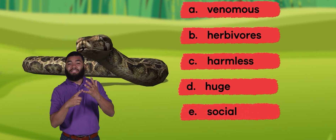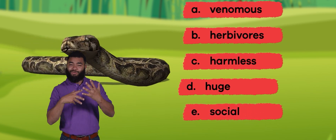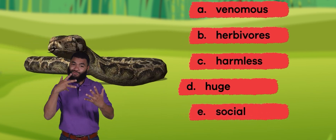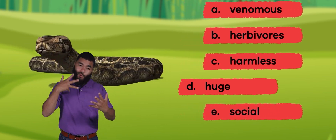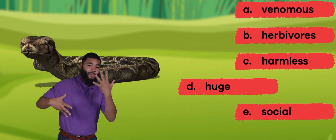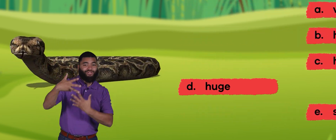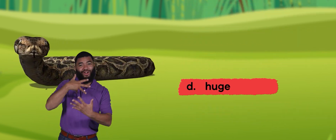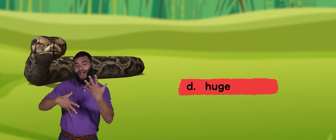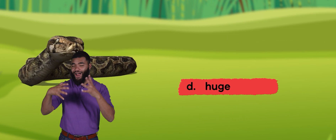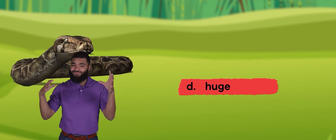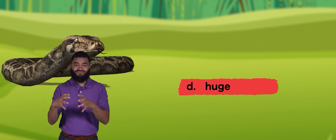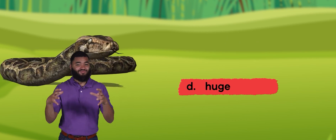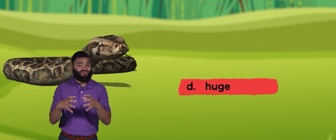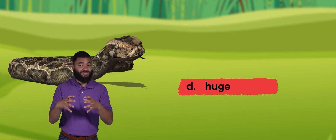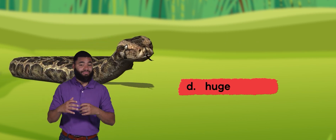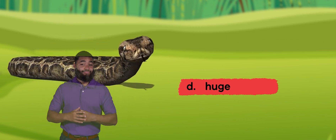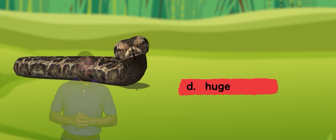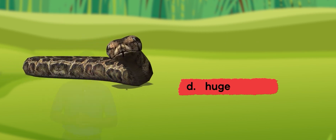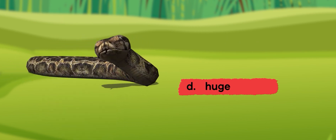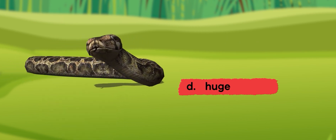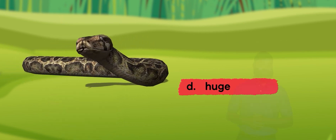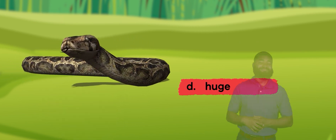D. Huge.